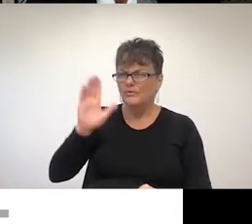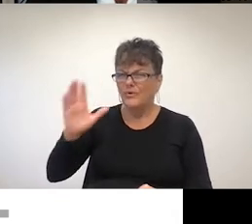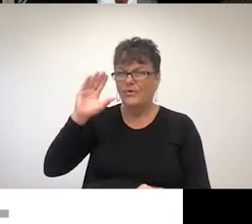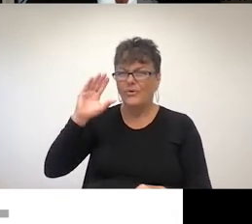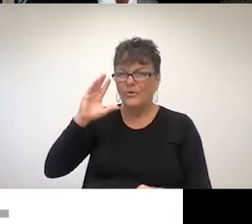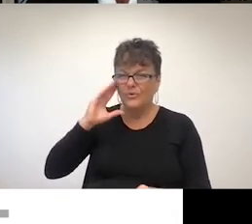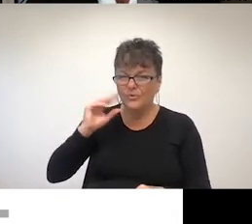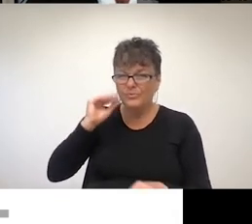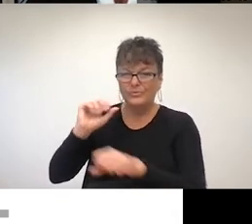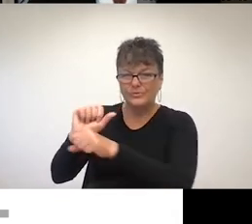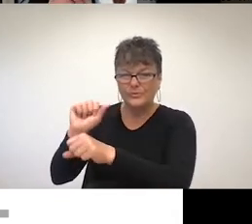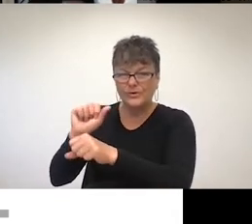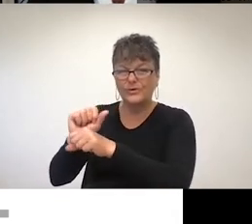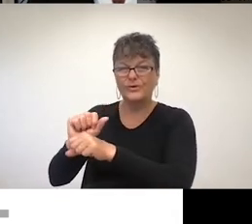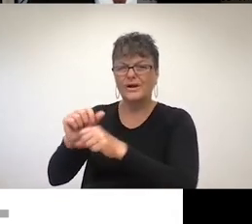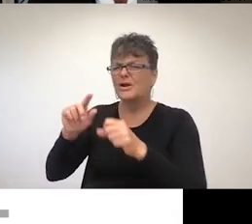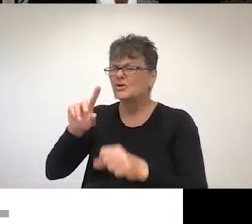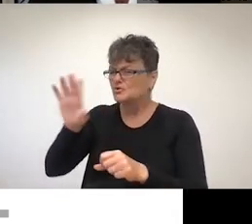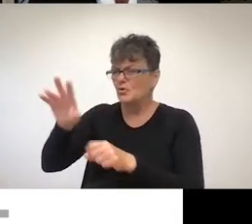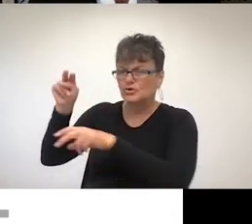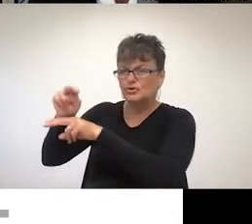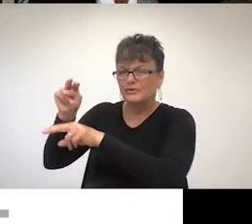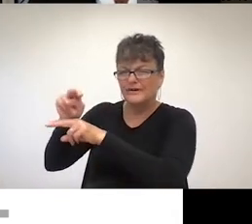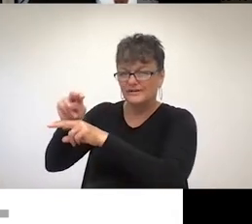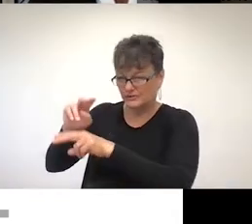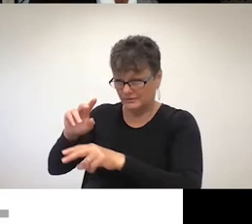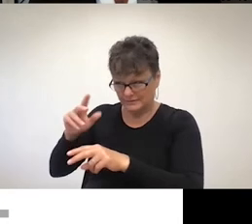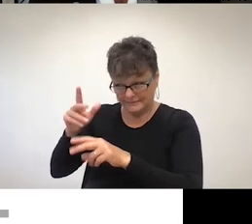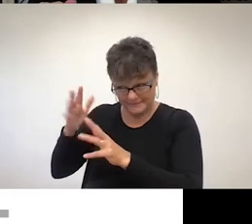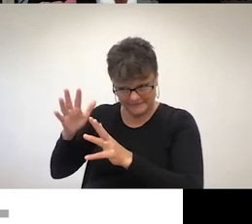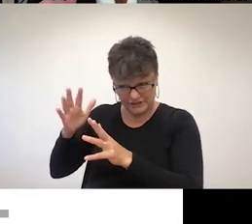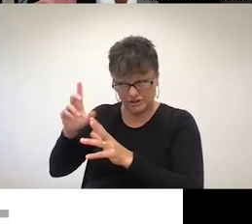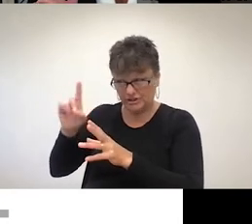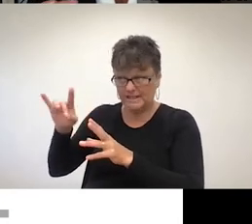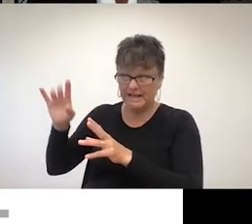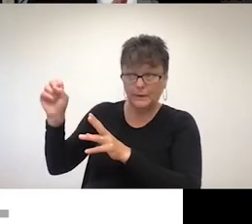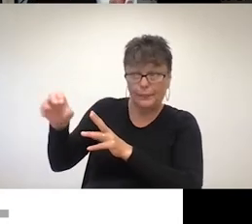I think, a good way to do this idea. It relies on the idea that